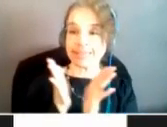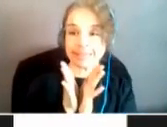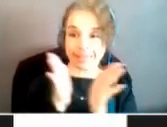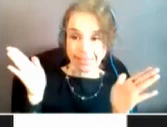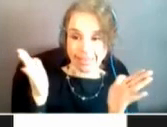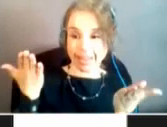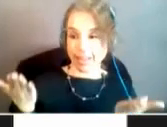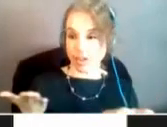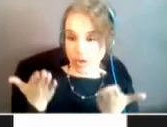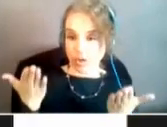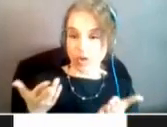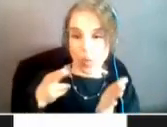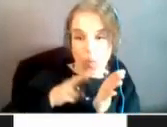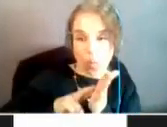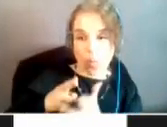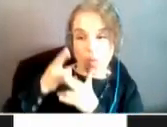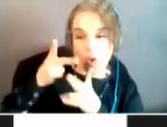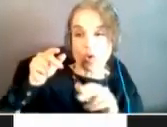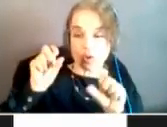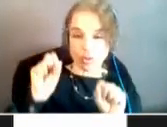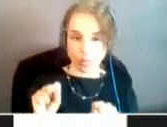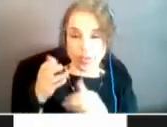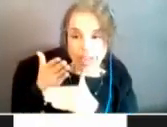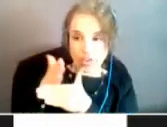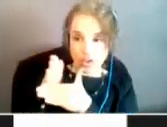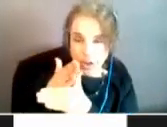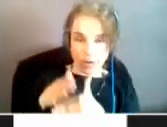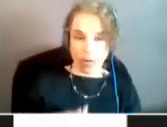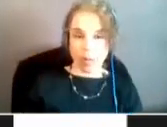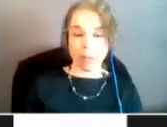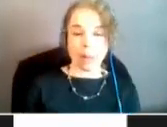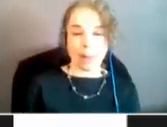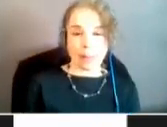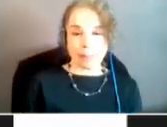here resources that you can share and